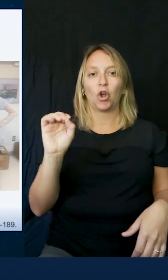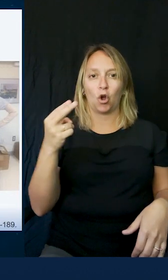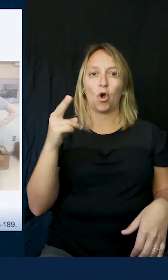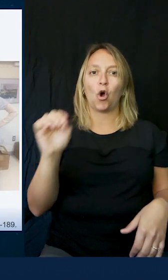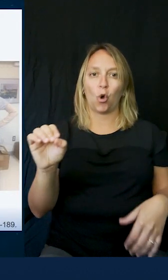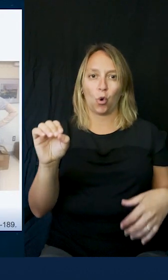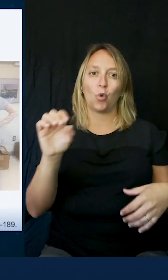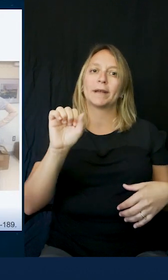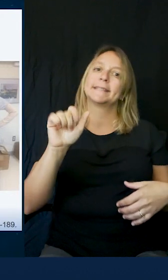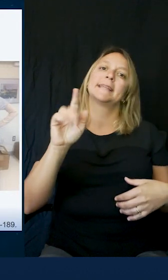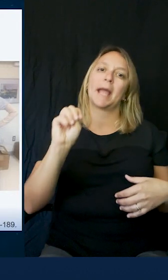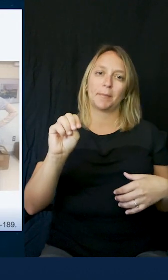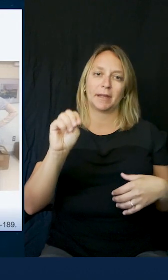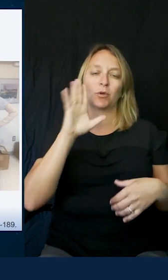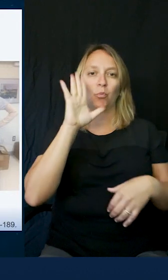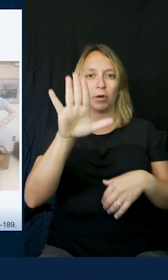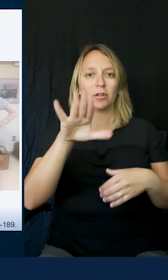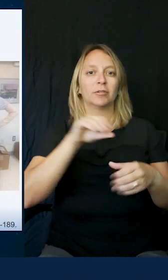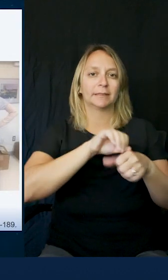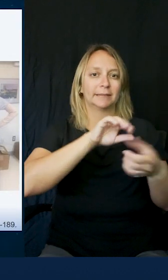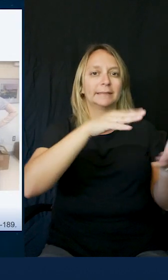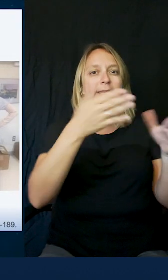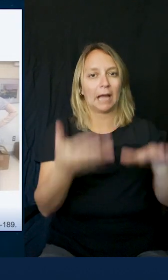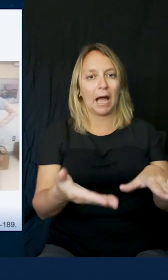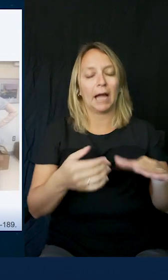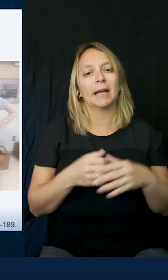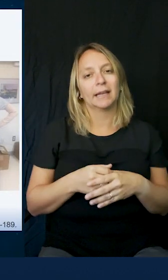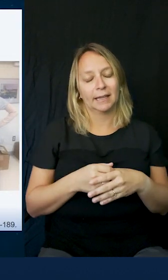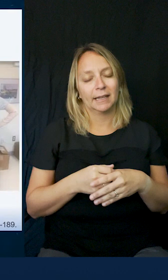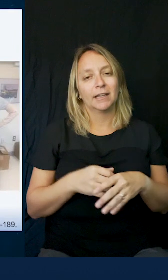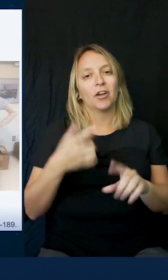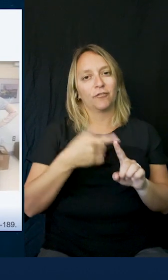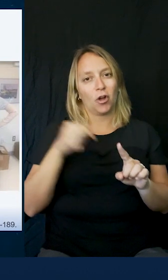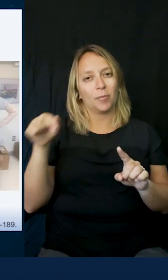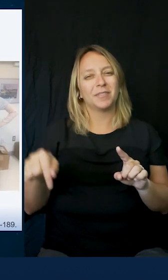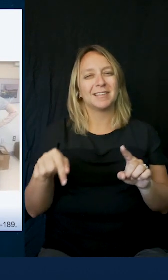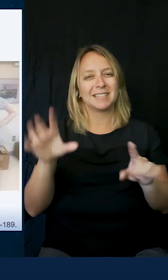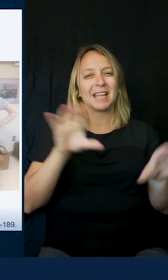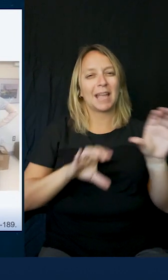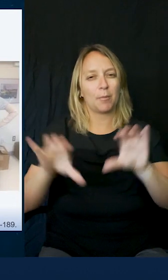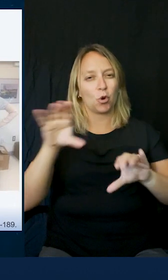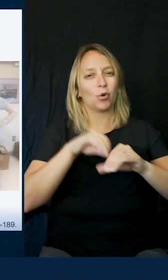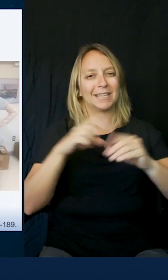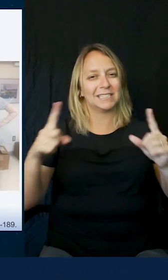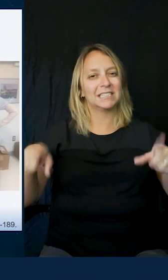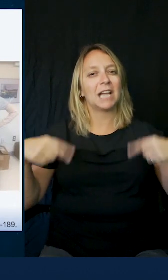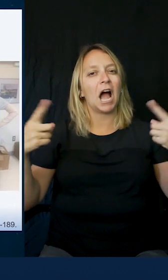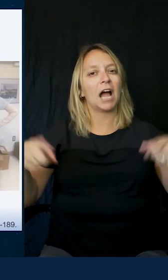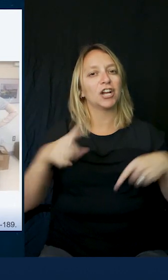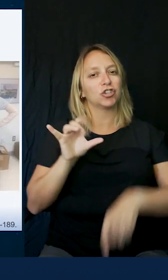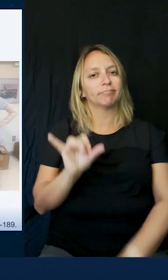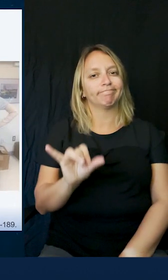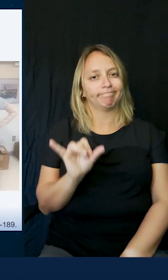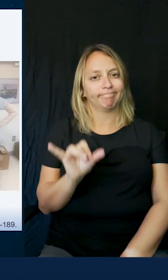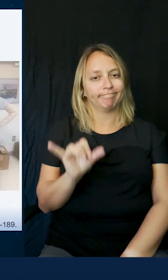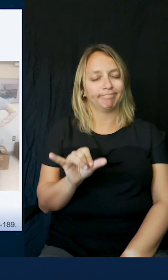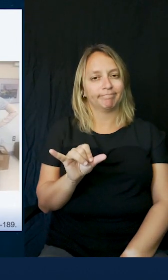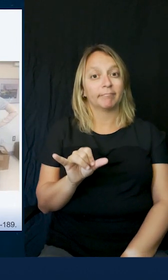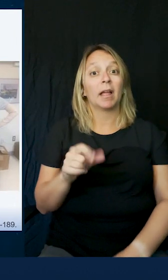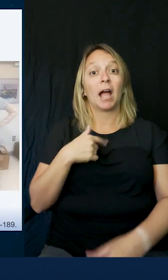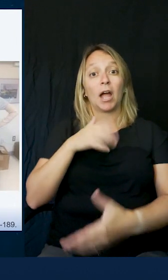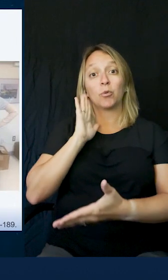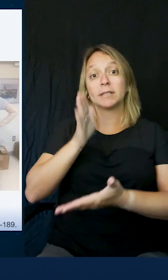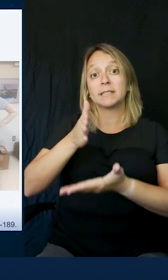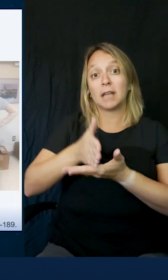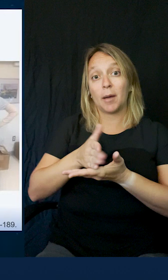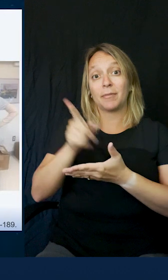responding to, 6-ppd quinone. And I will stop it there. Feel free to look more into this,